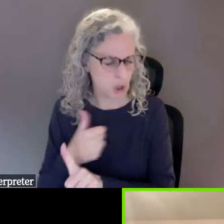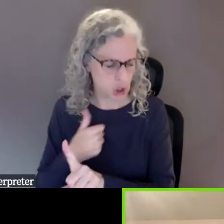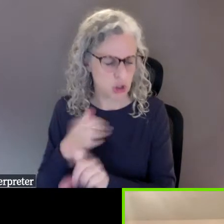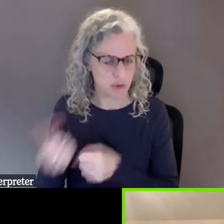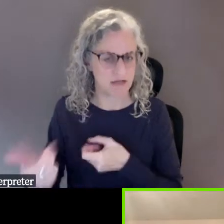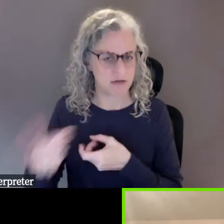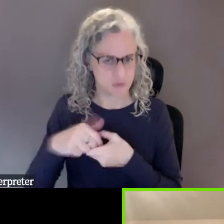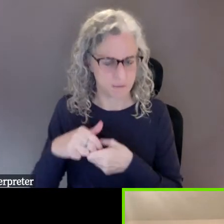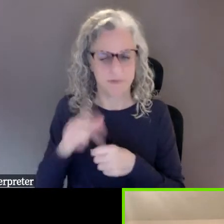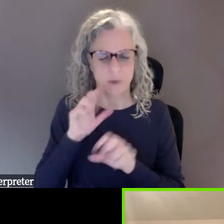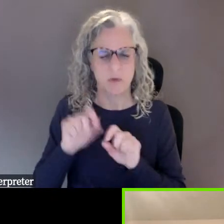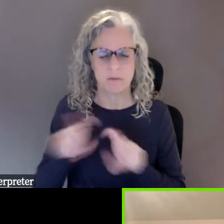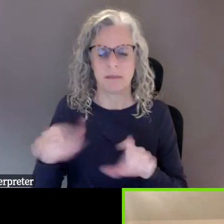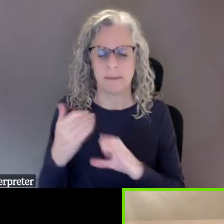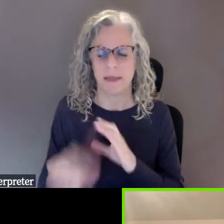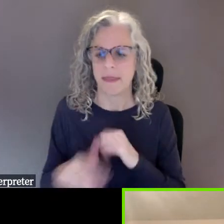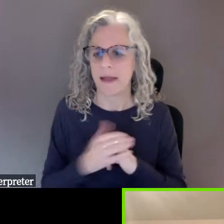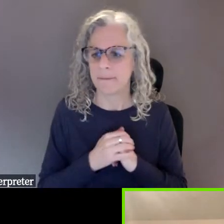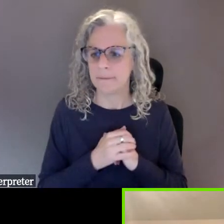by email. So